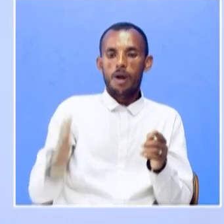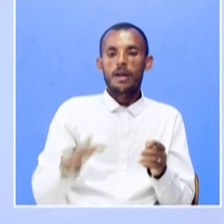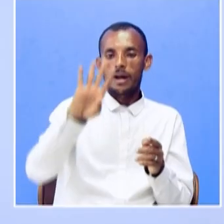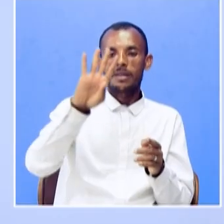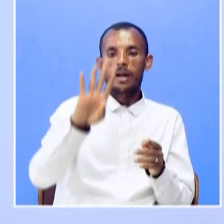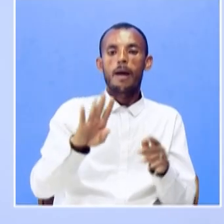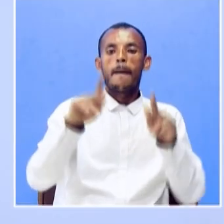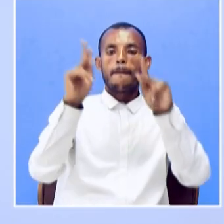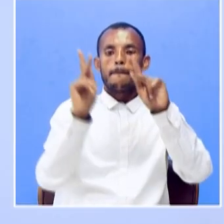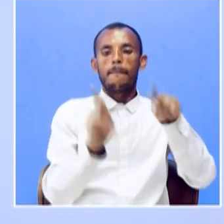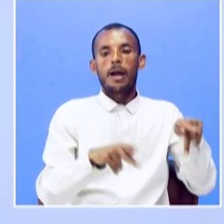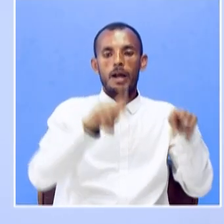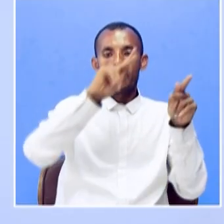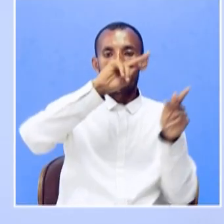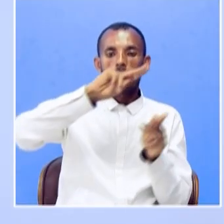it parallelogram.